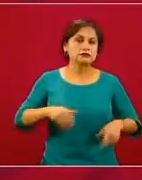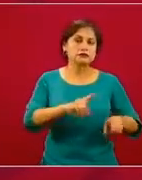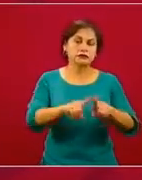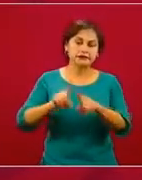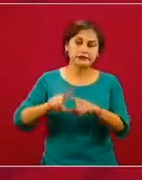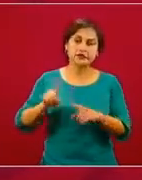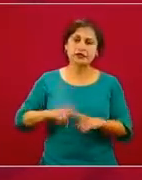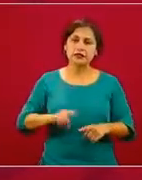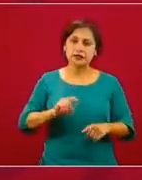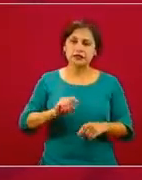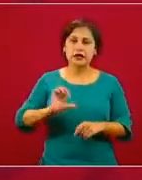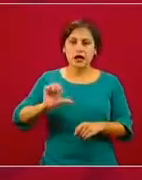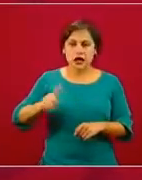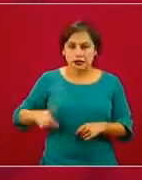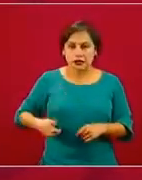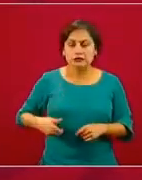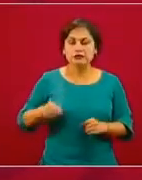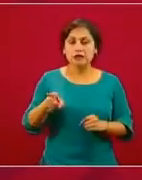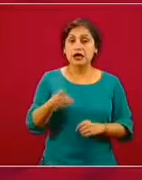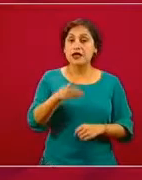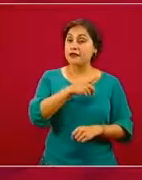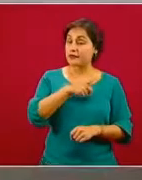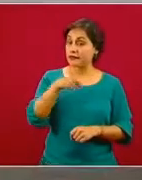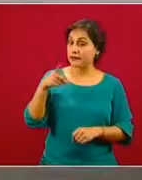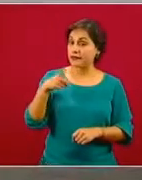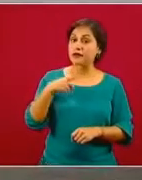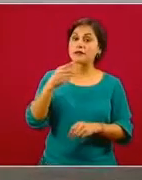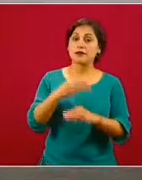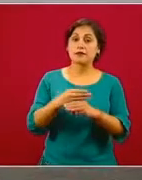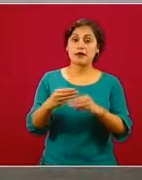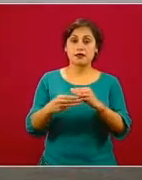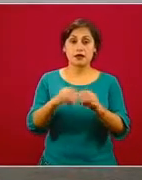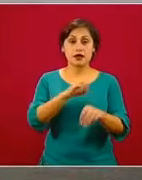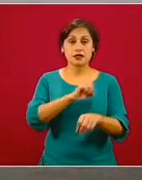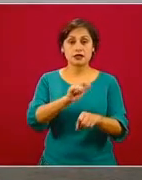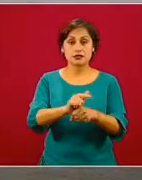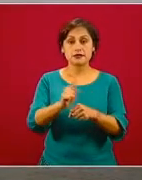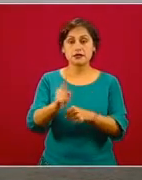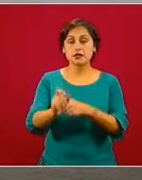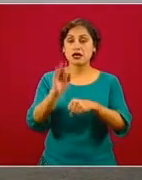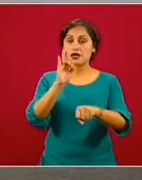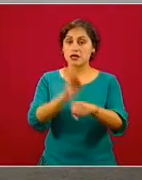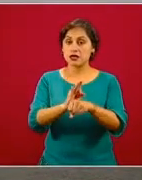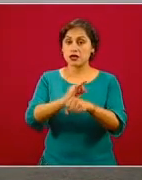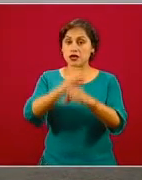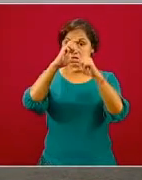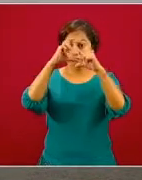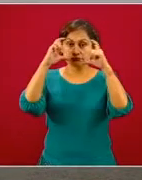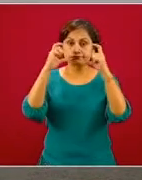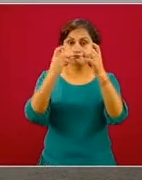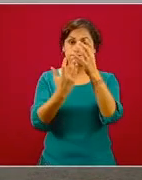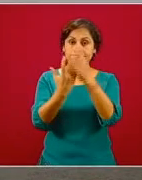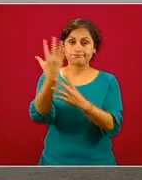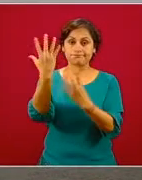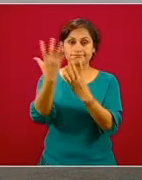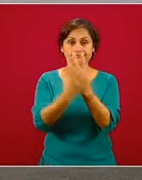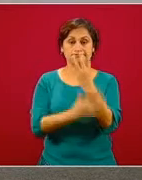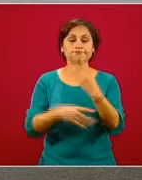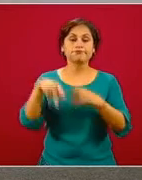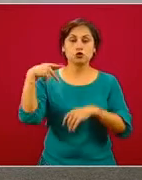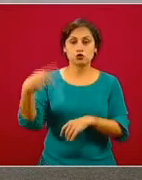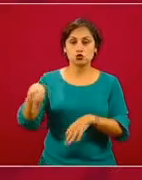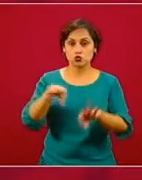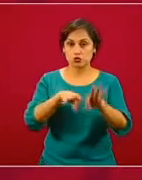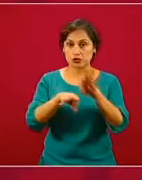materials such as broken glass or syringes or other materials that